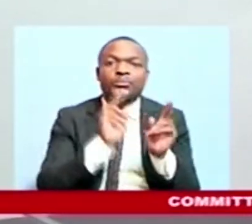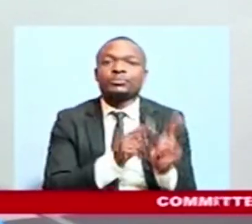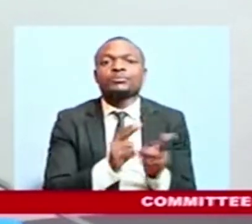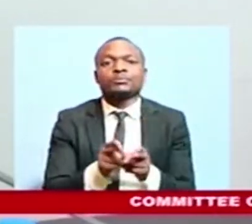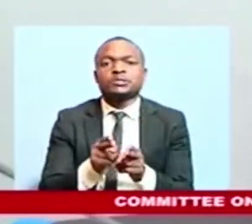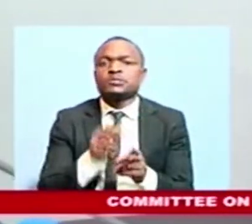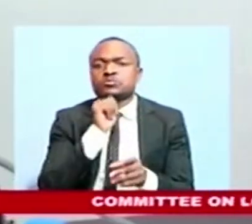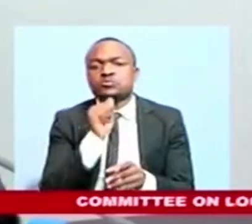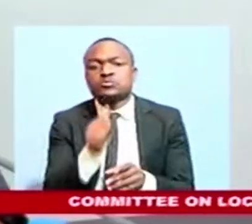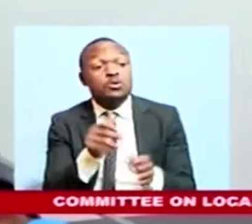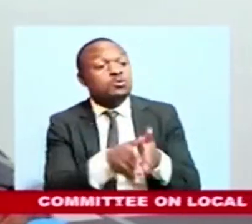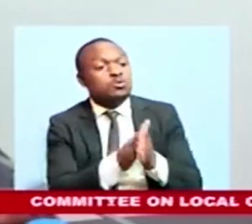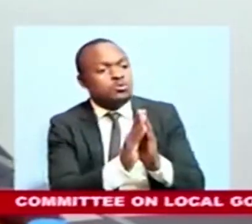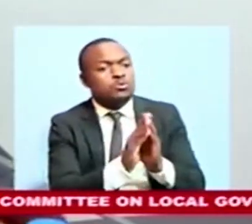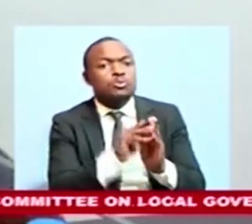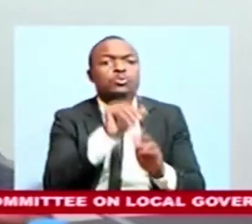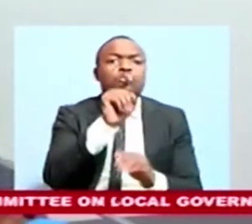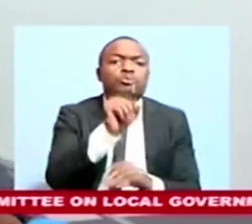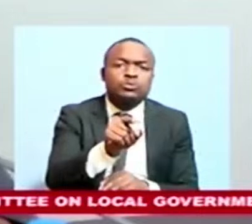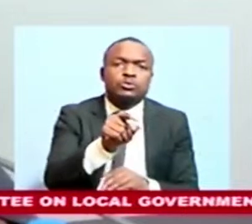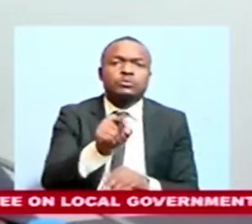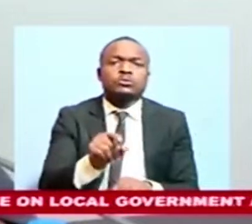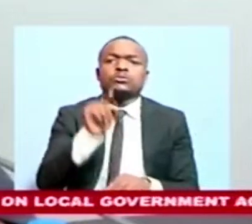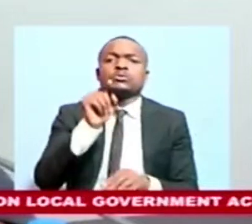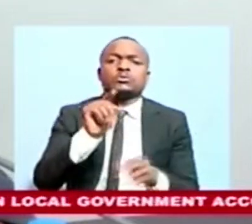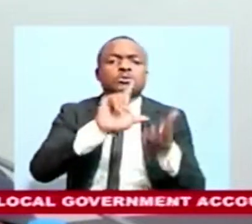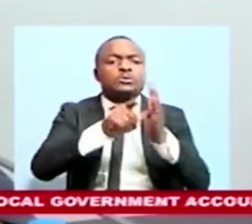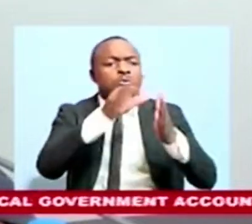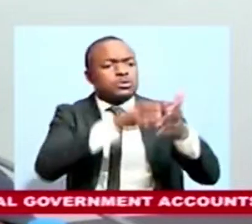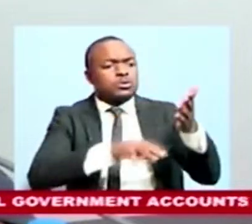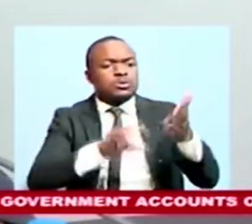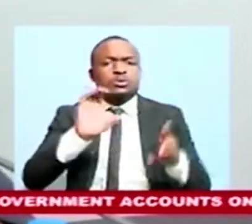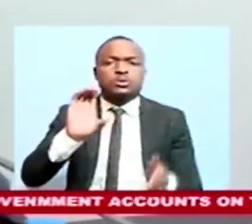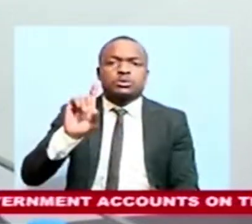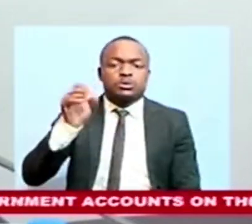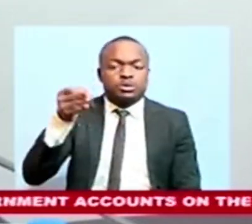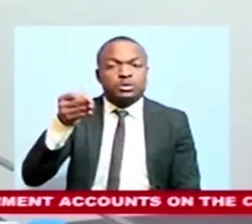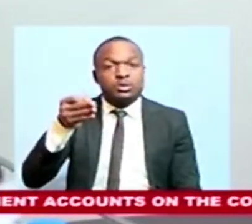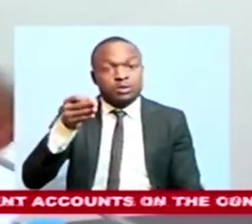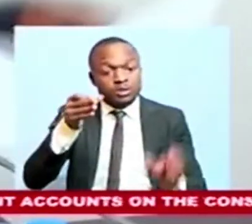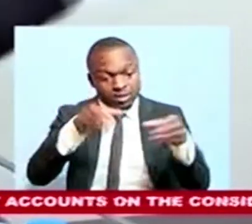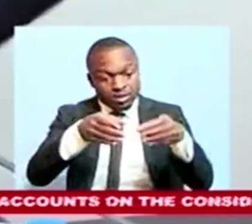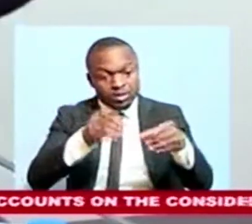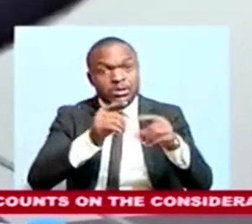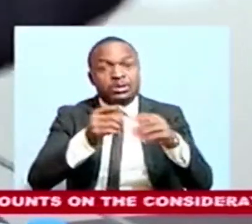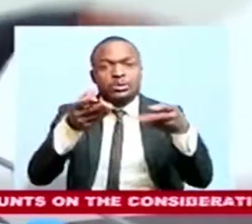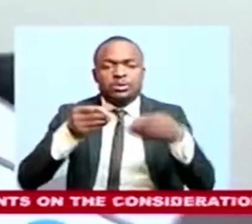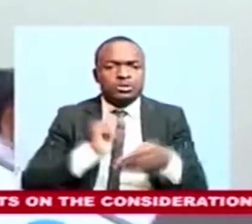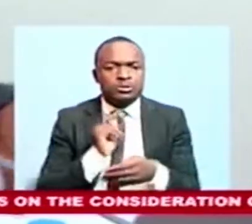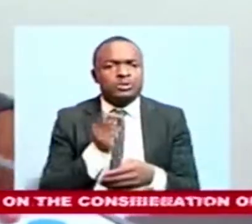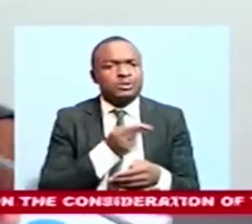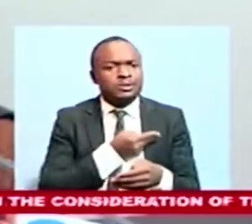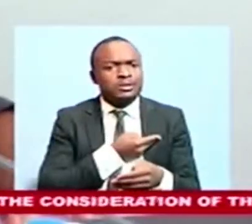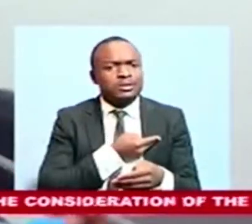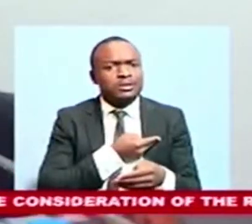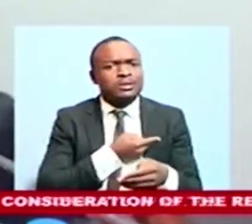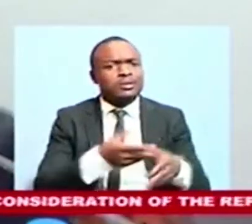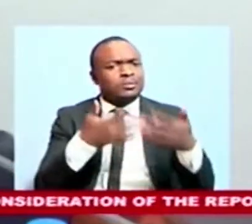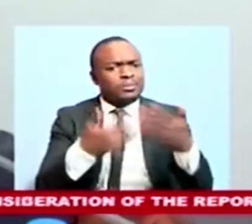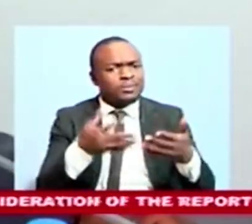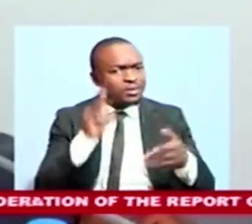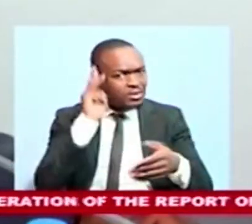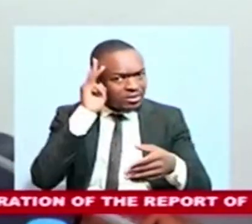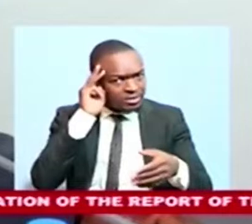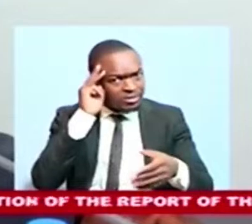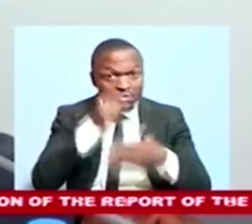We are asking you the minutes from the CDF committee. You want to give us the conveyance from the ministry. Is that what you have asked for?